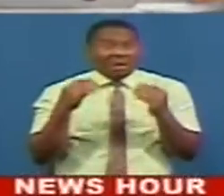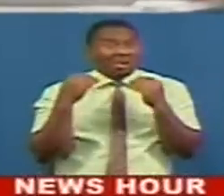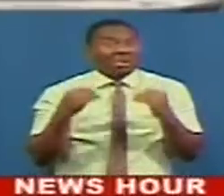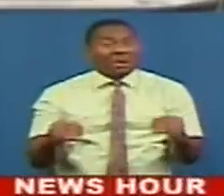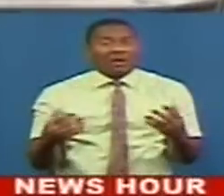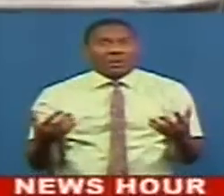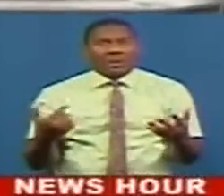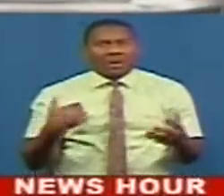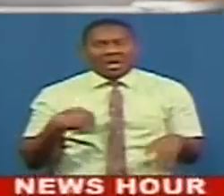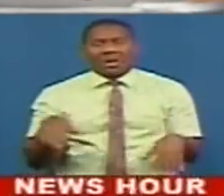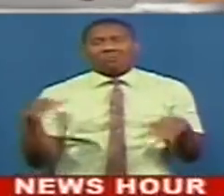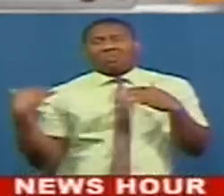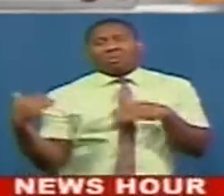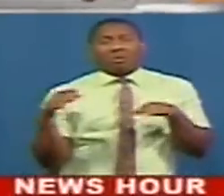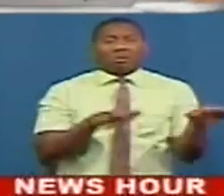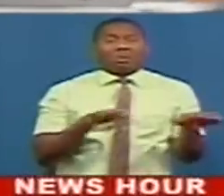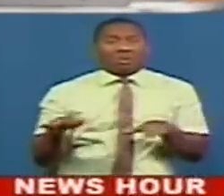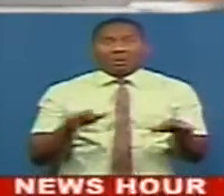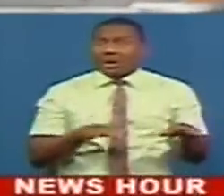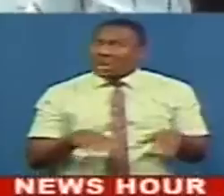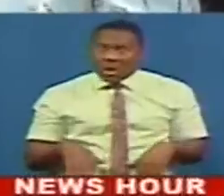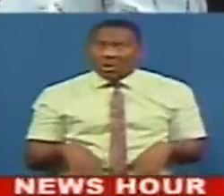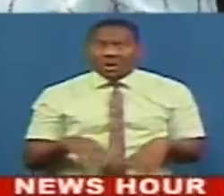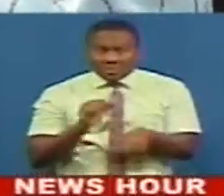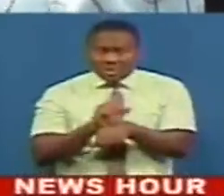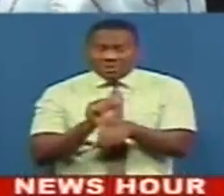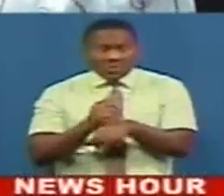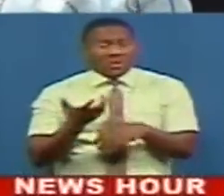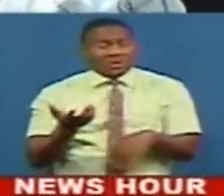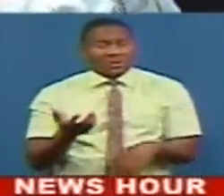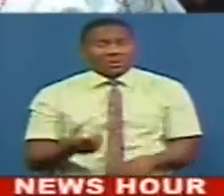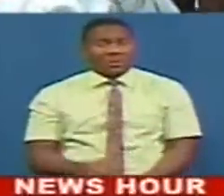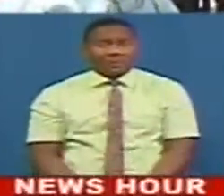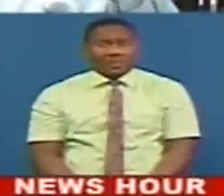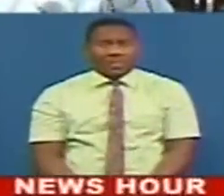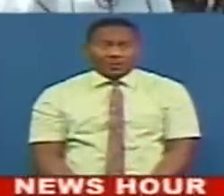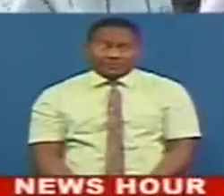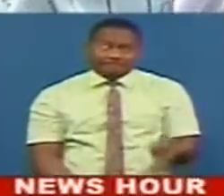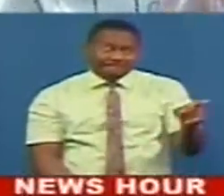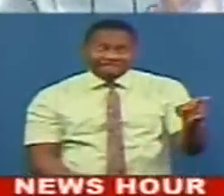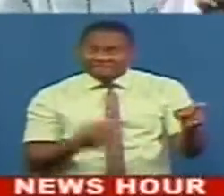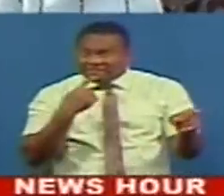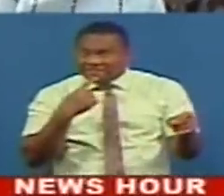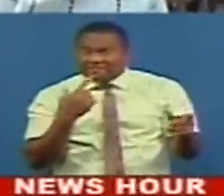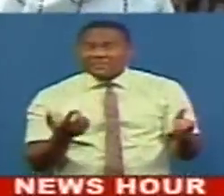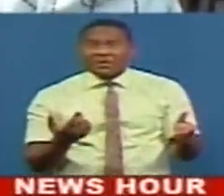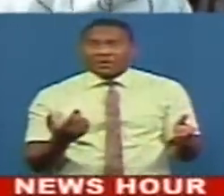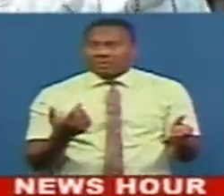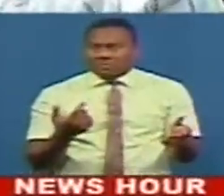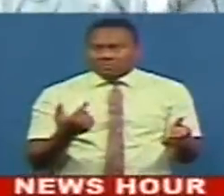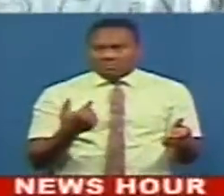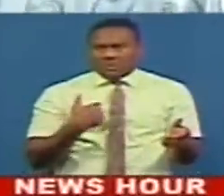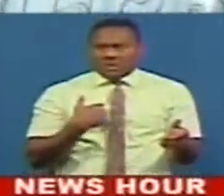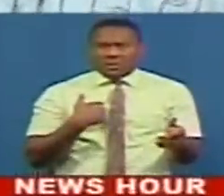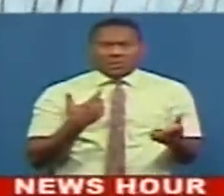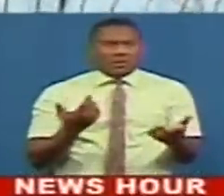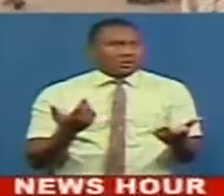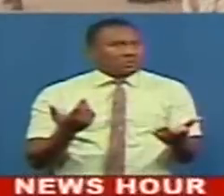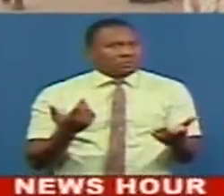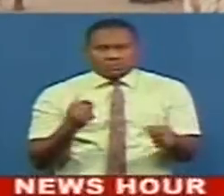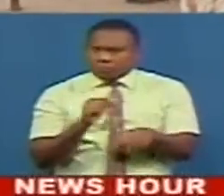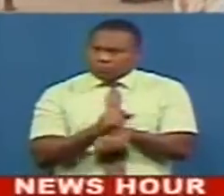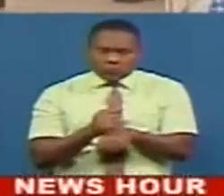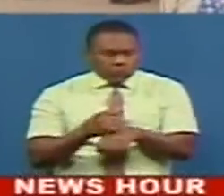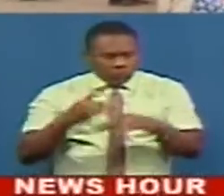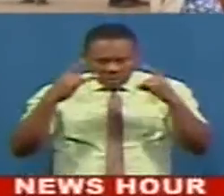idle. I have to get myself involved in something. That's why I'm doing it. She says being a kayo is not only frustrating, but